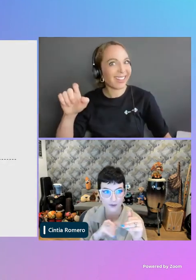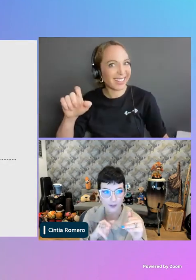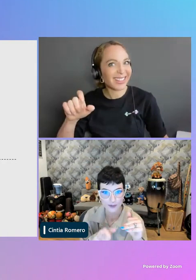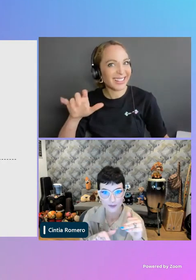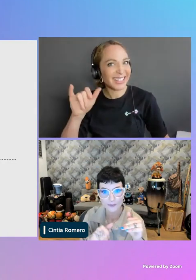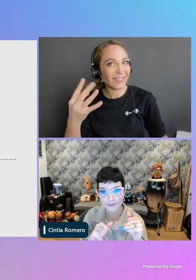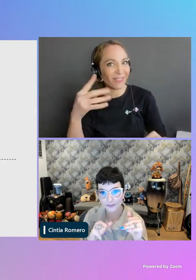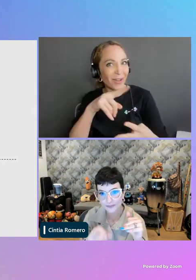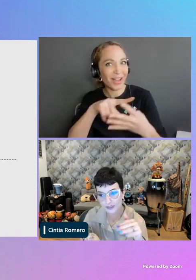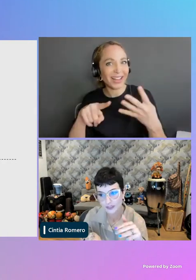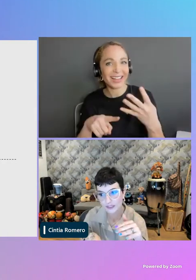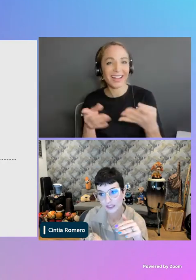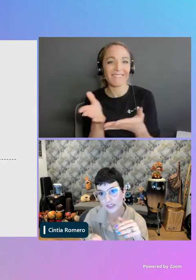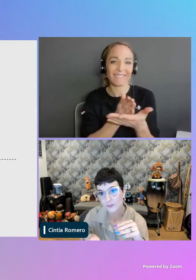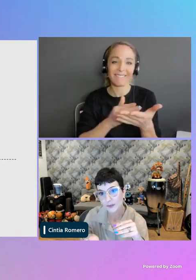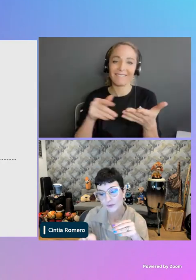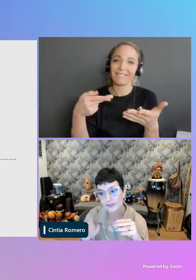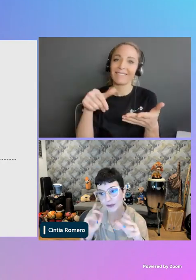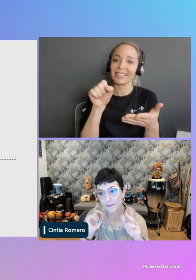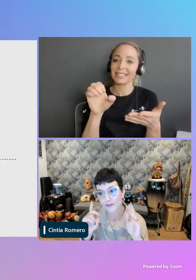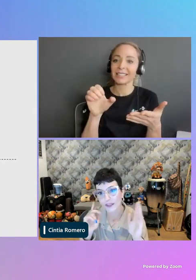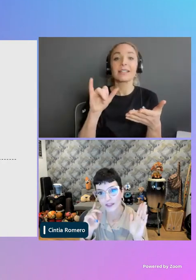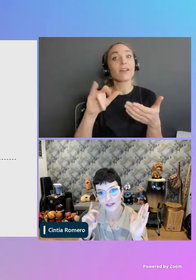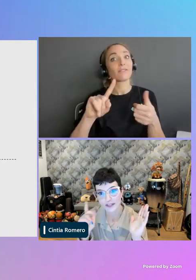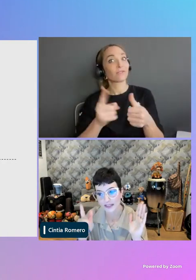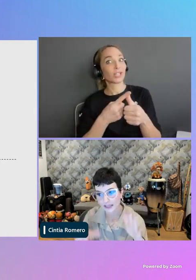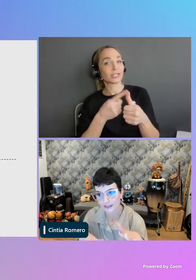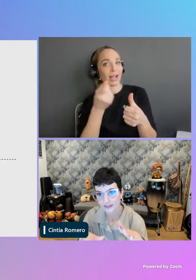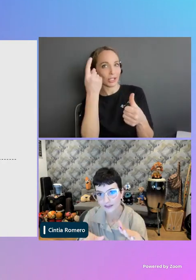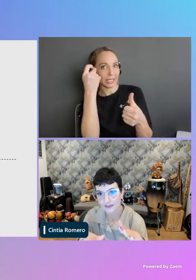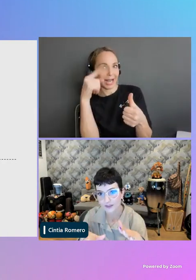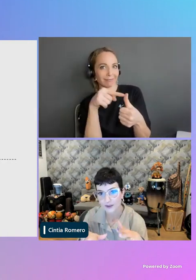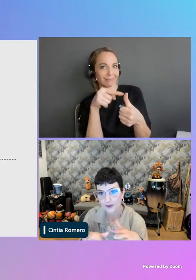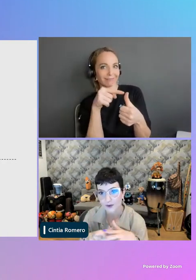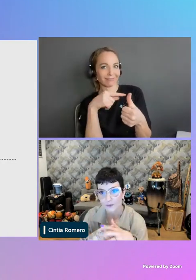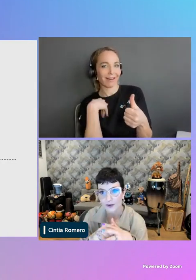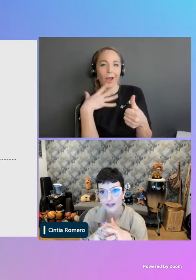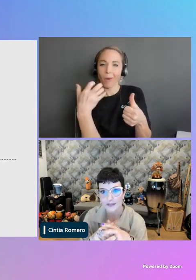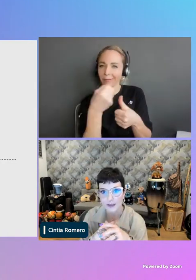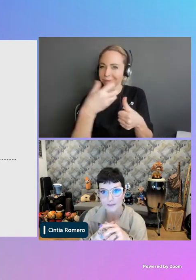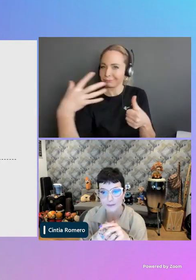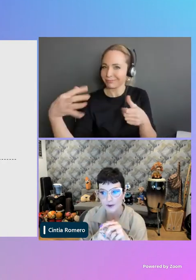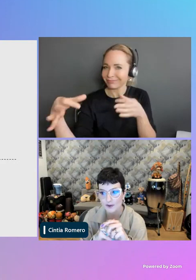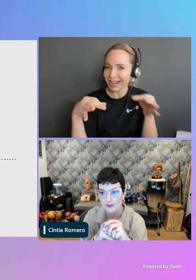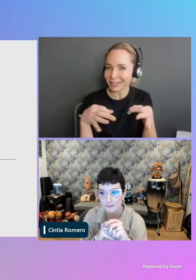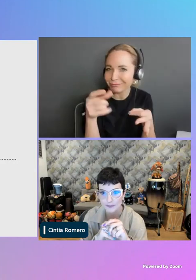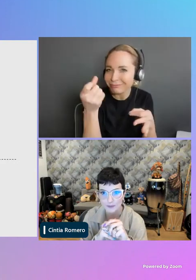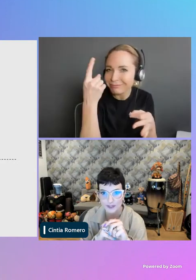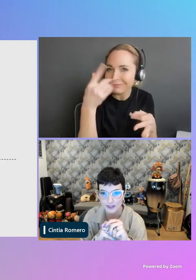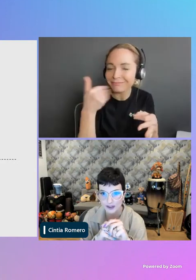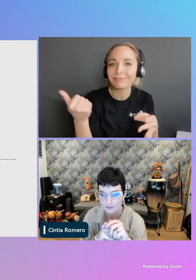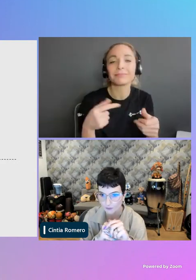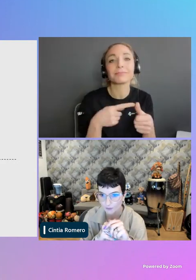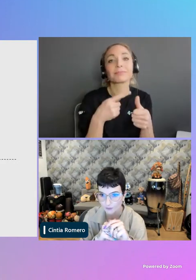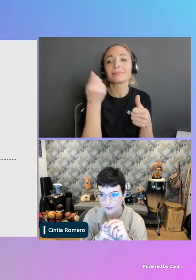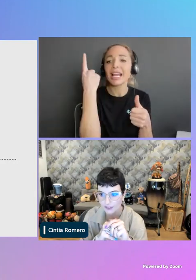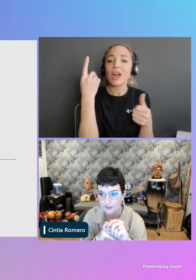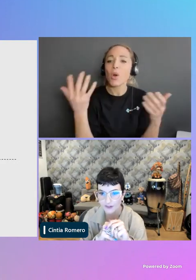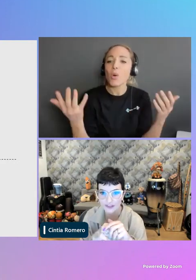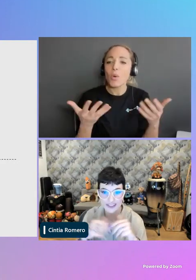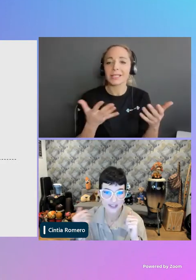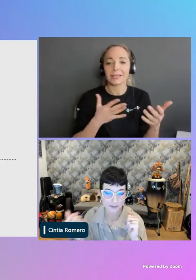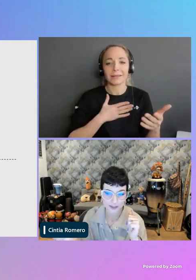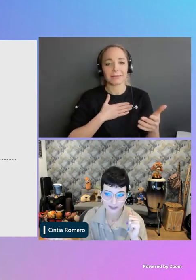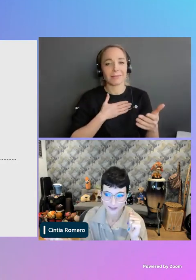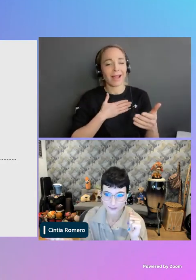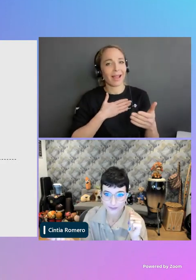explain a little better. When we think about understand, what is my product maturity level